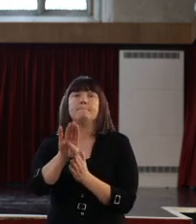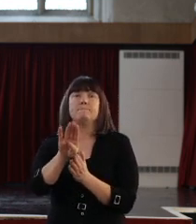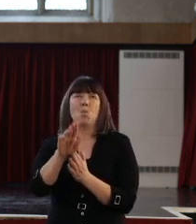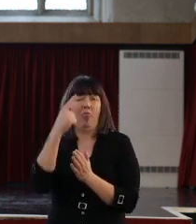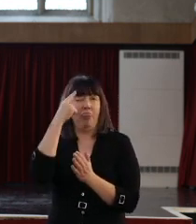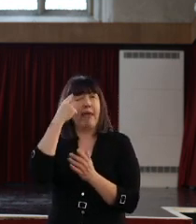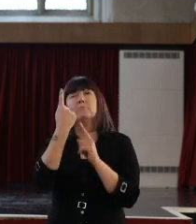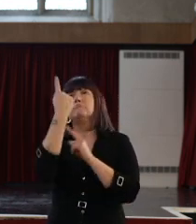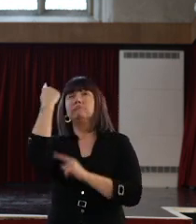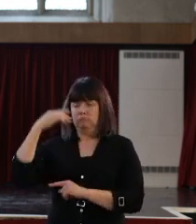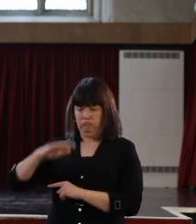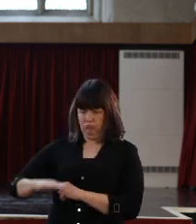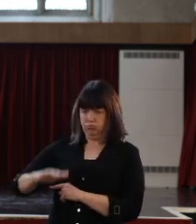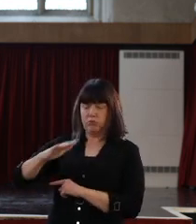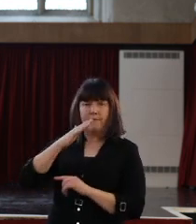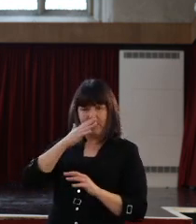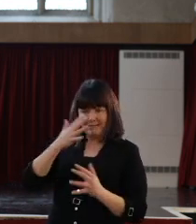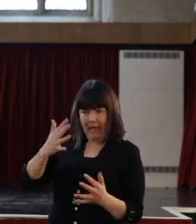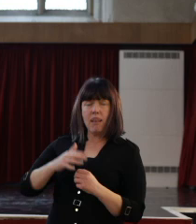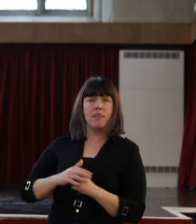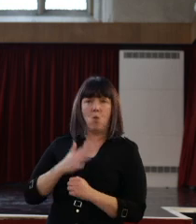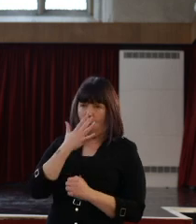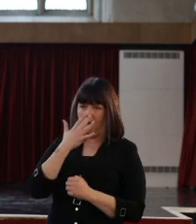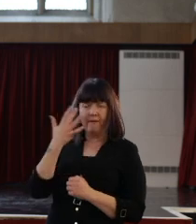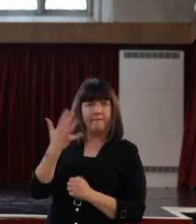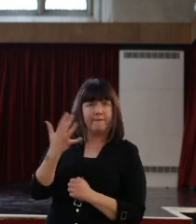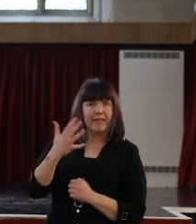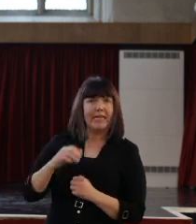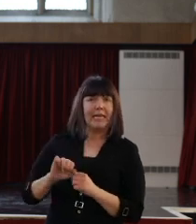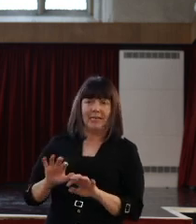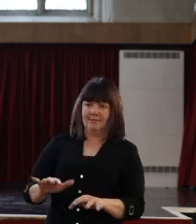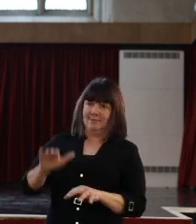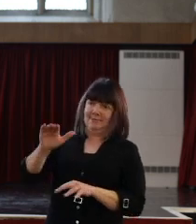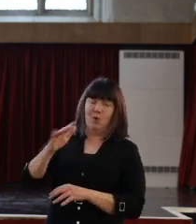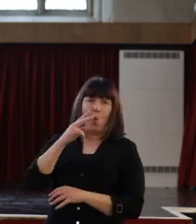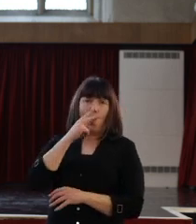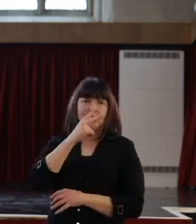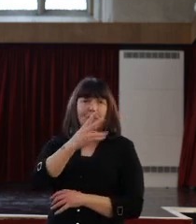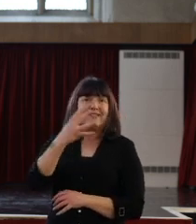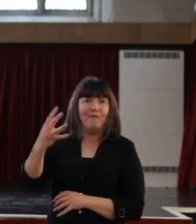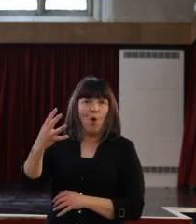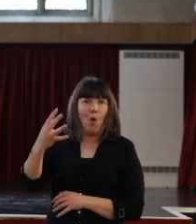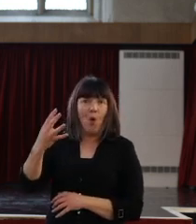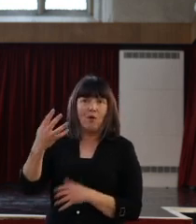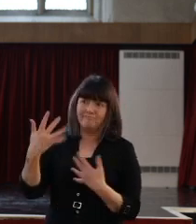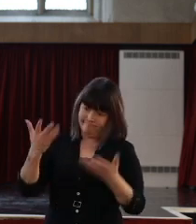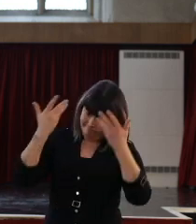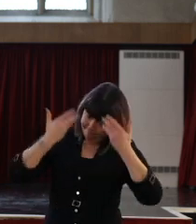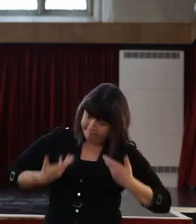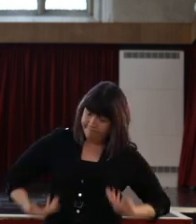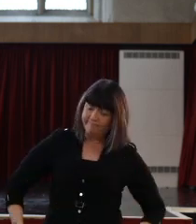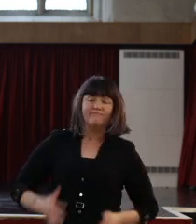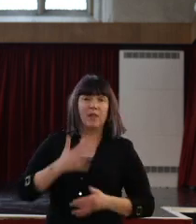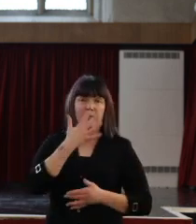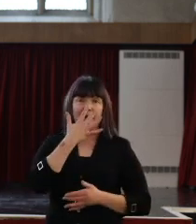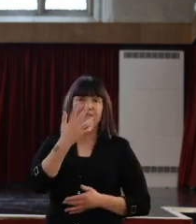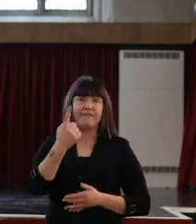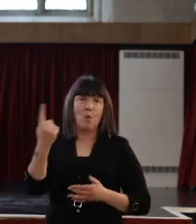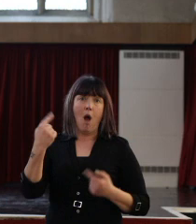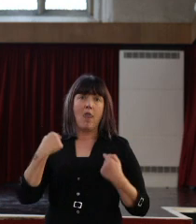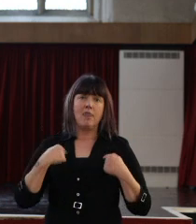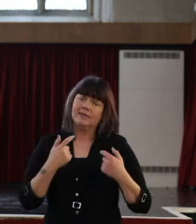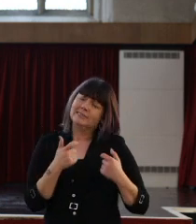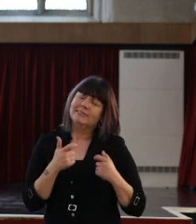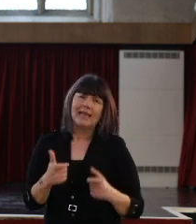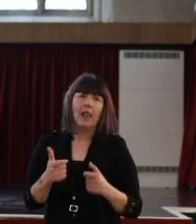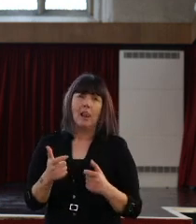drifting 24-year-old, this battered 51-year-old can still find solace, comfort, faith, and escape